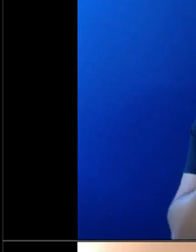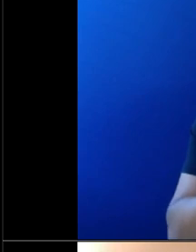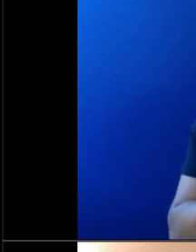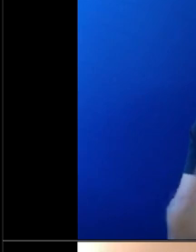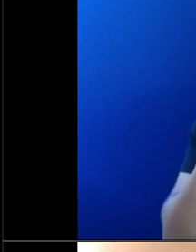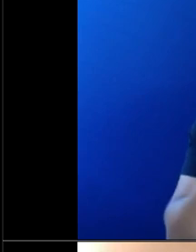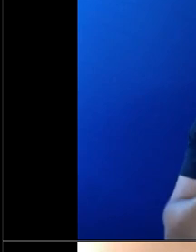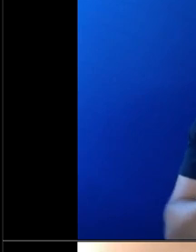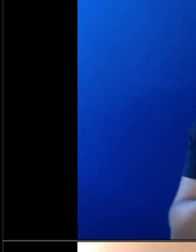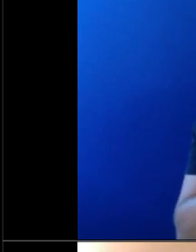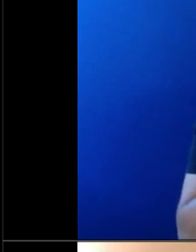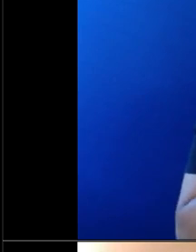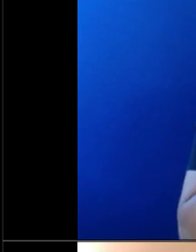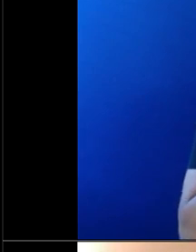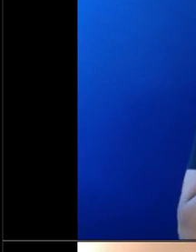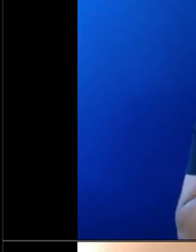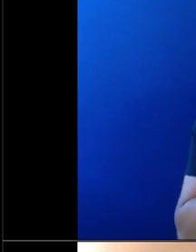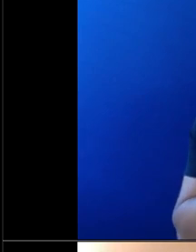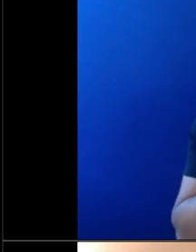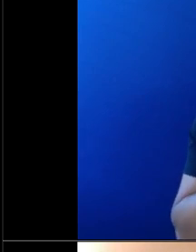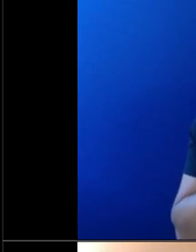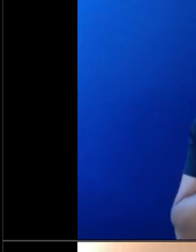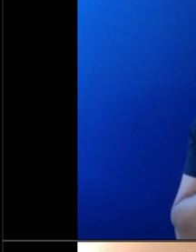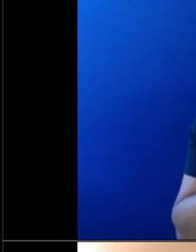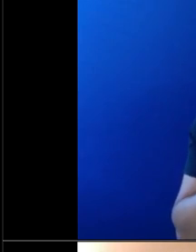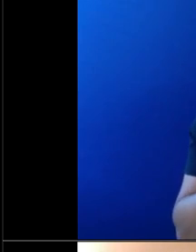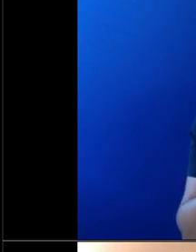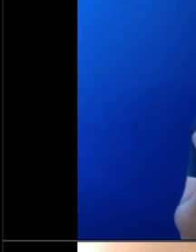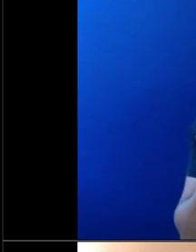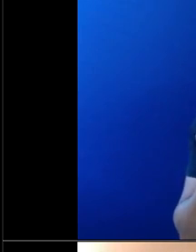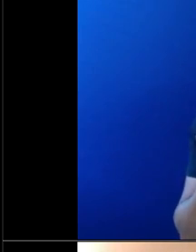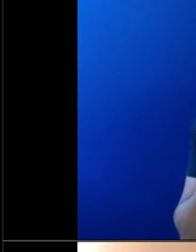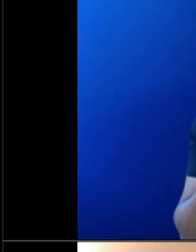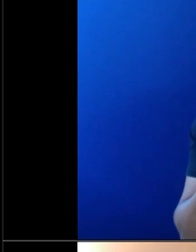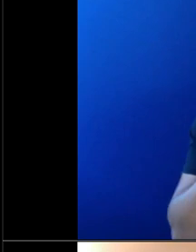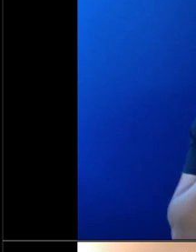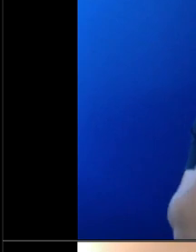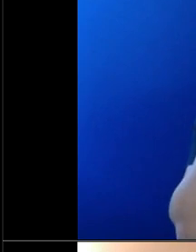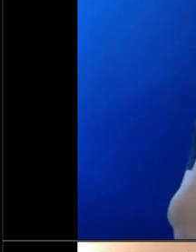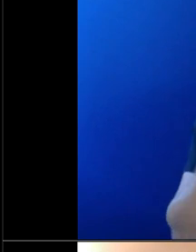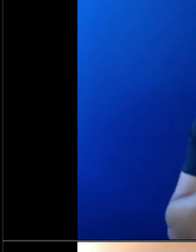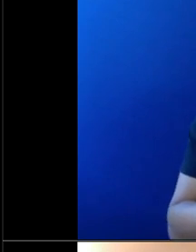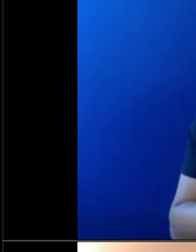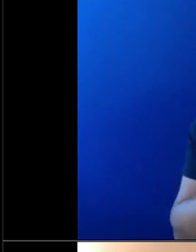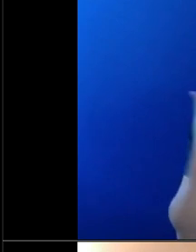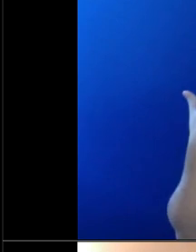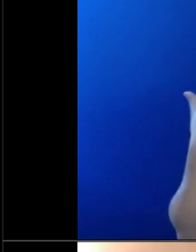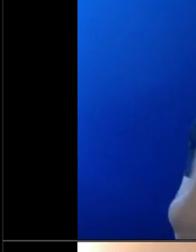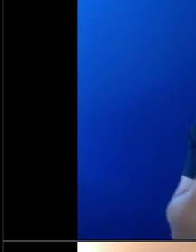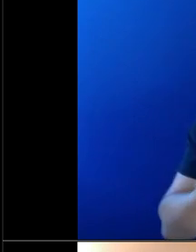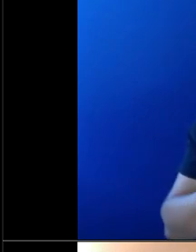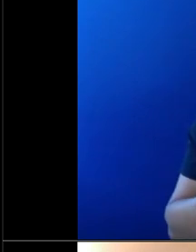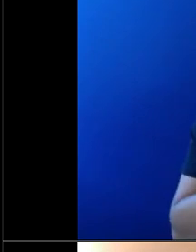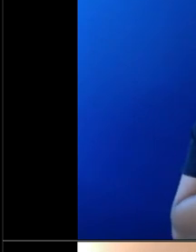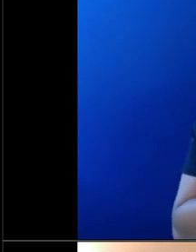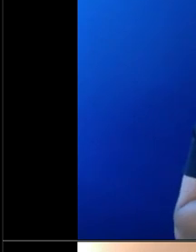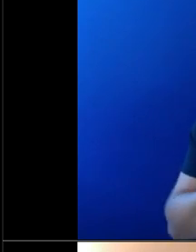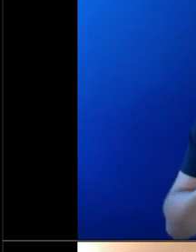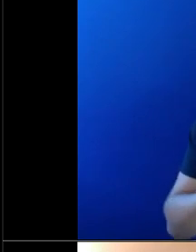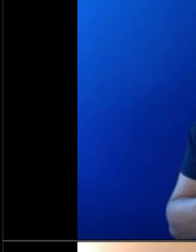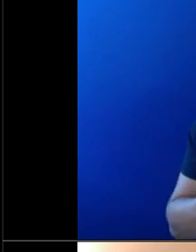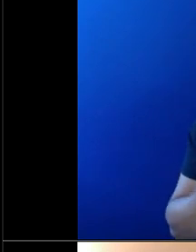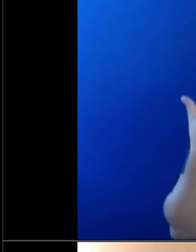be. And yeah, for sure, seals on site, like I'm thinking back to our last cohort of patients, we had one that just